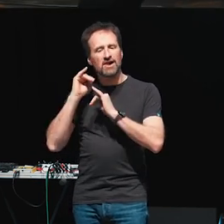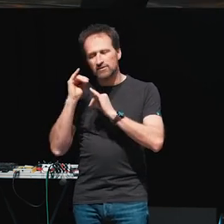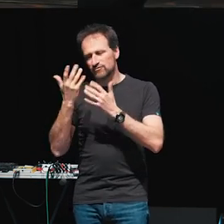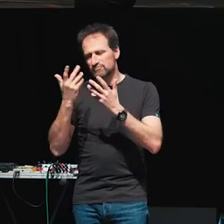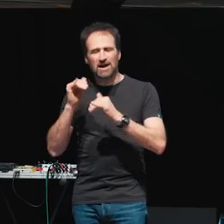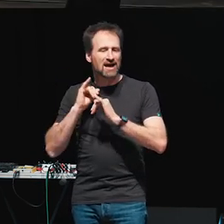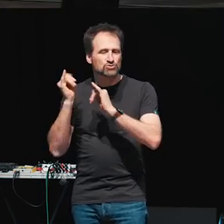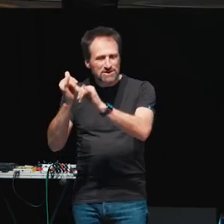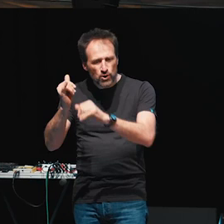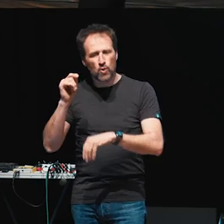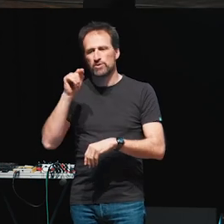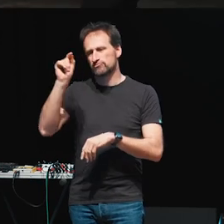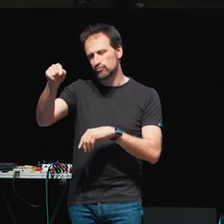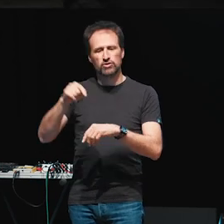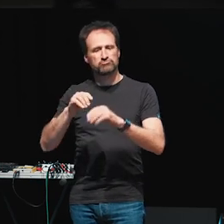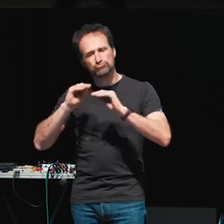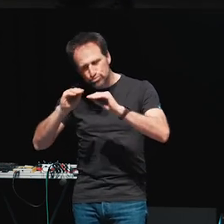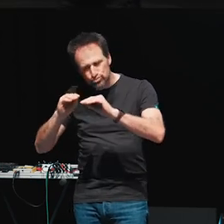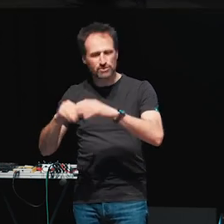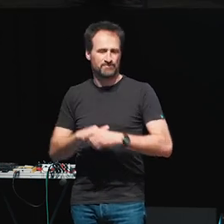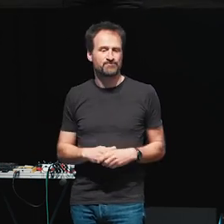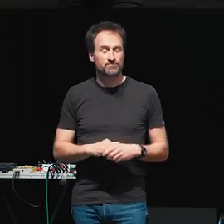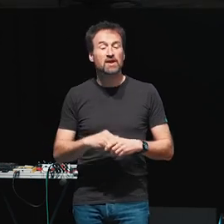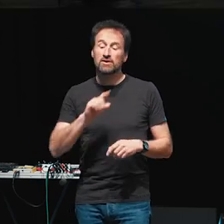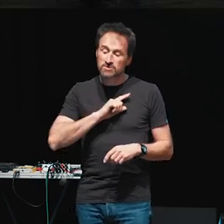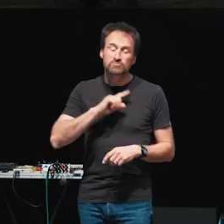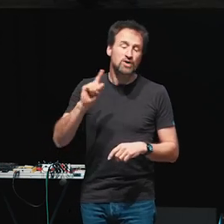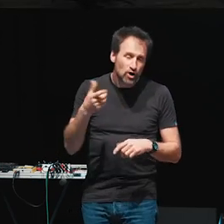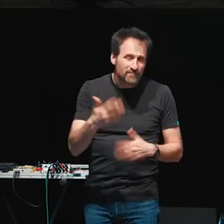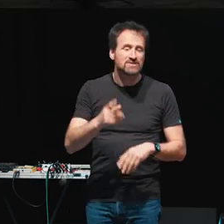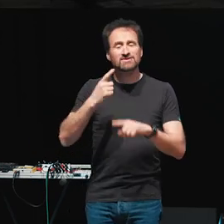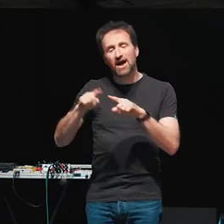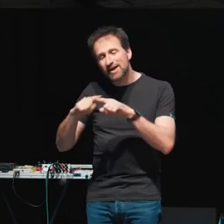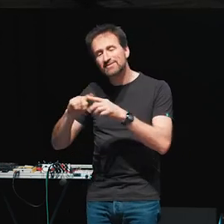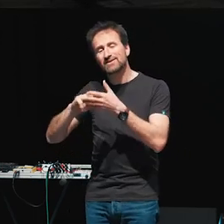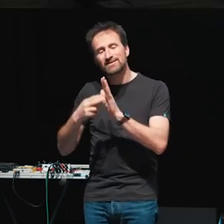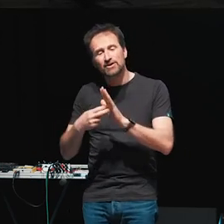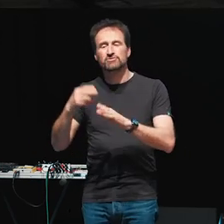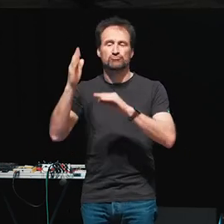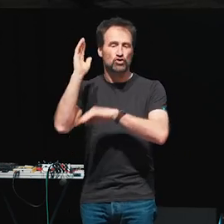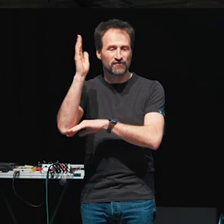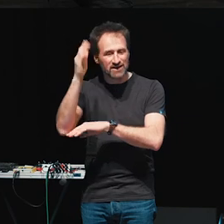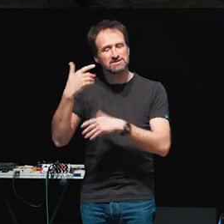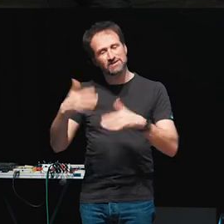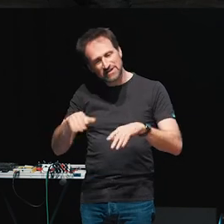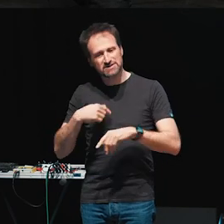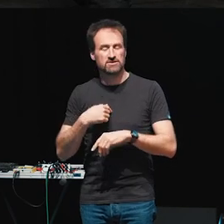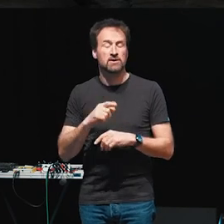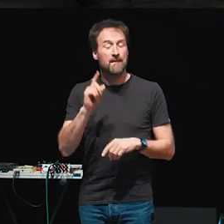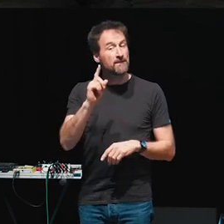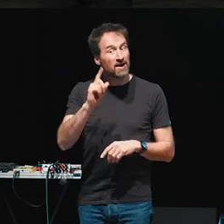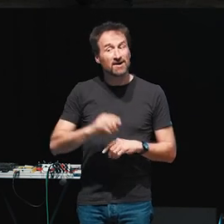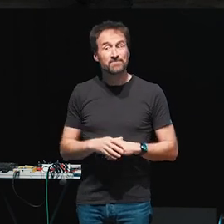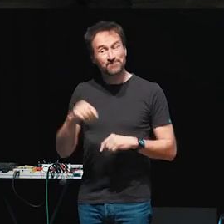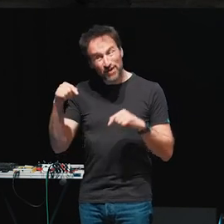I'm also a passionate conference speaker, and I've spoken at other tech conferences before. But today,